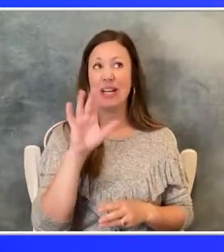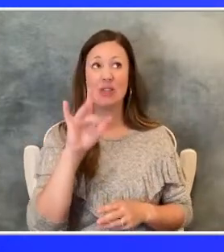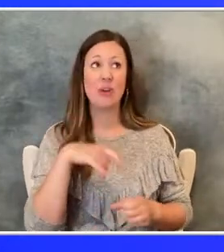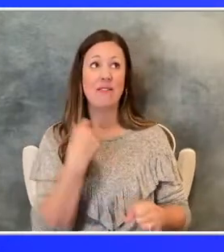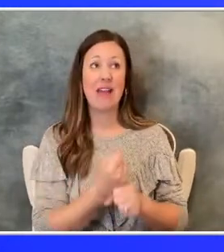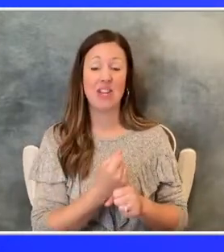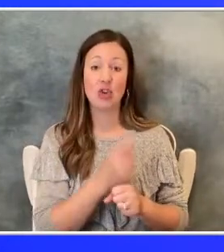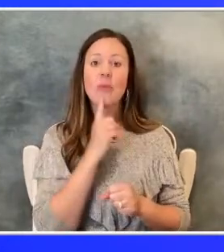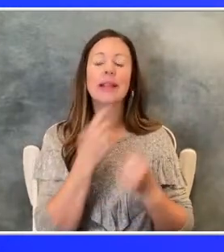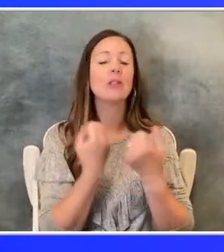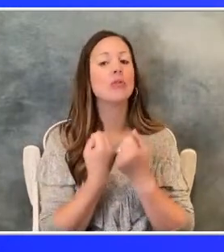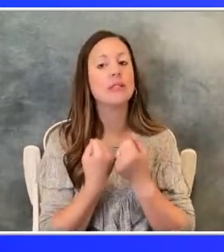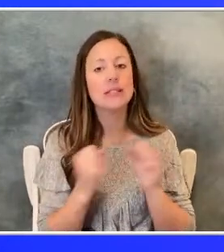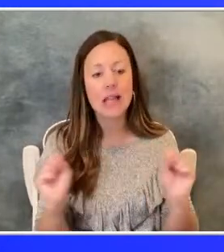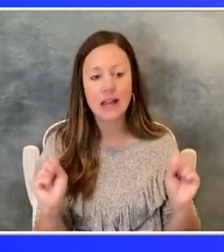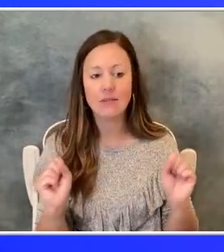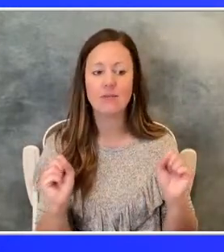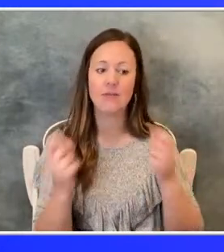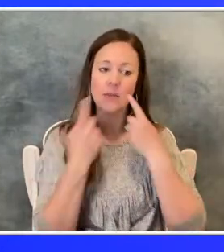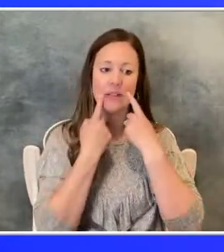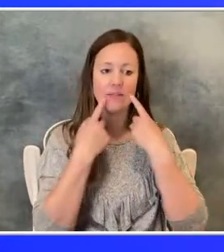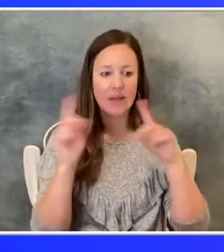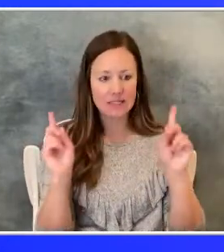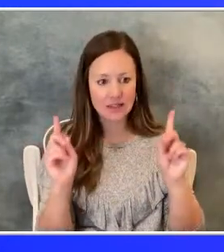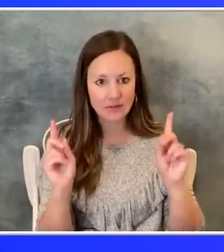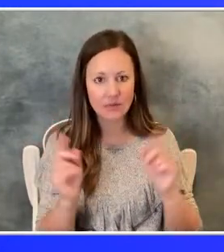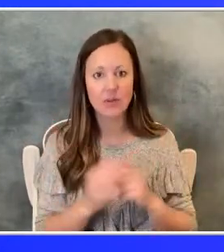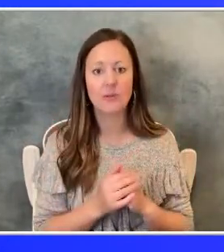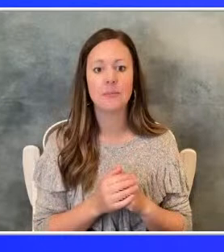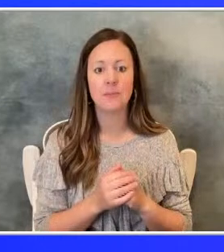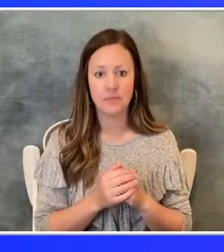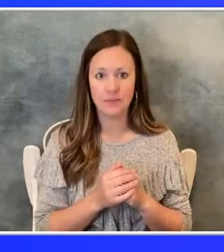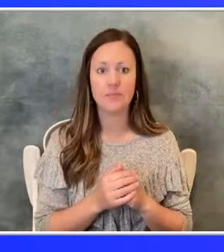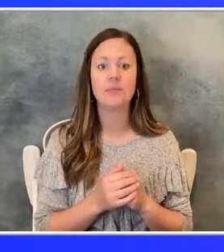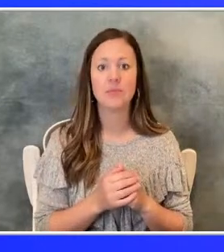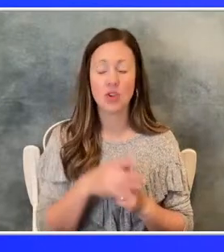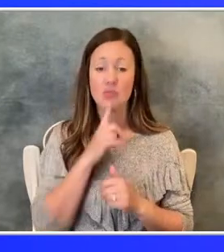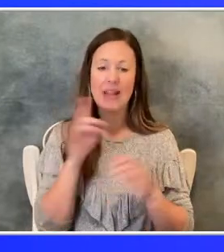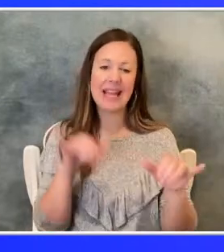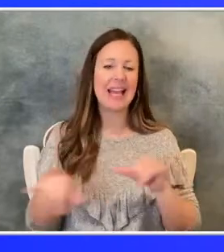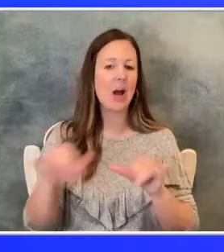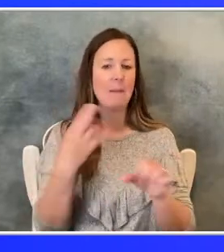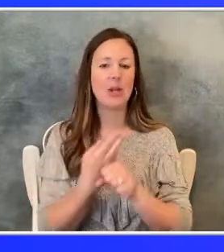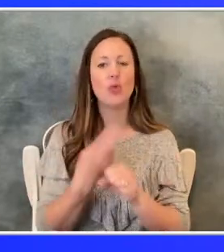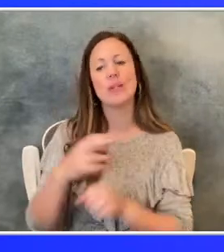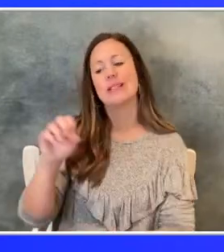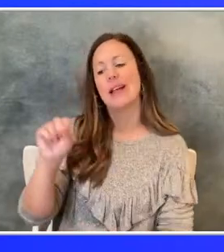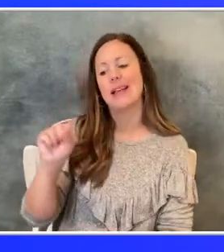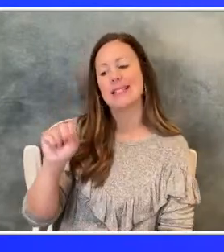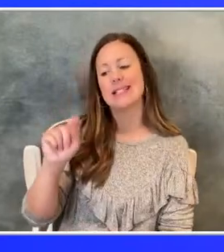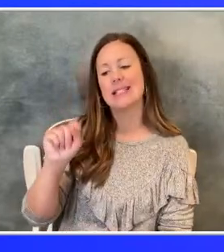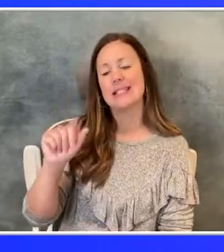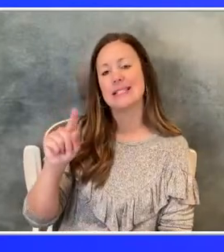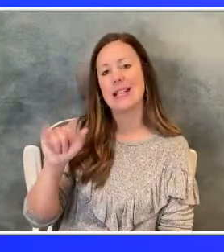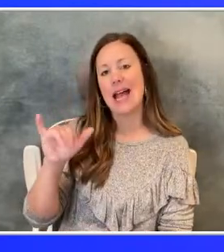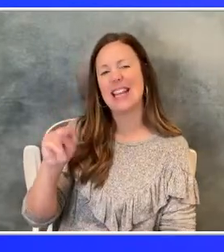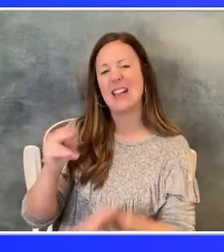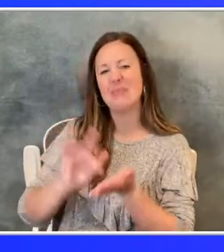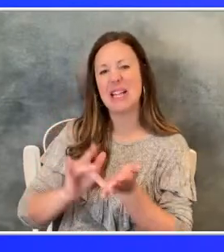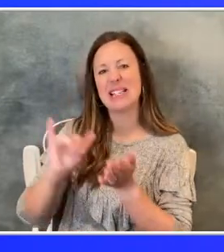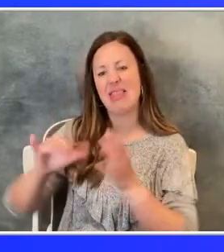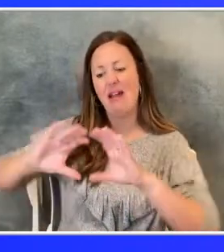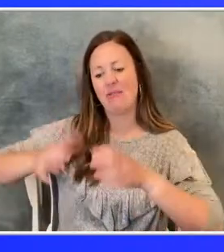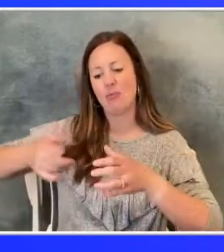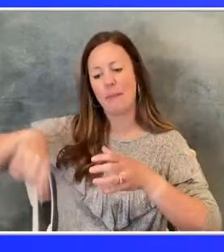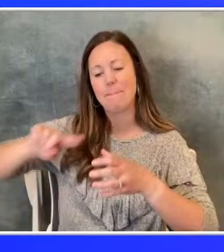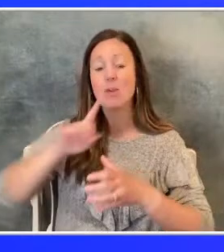very safe, they're very effective. Statins are very commonly used and they're very safe and effective, and they do not interfere with